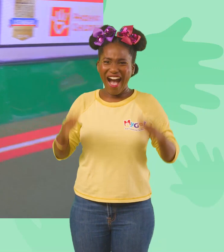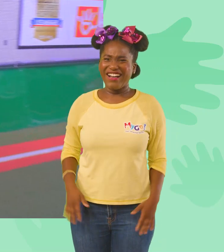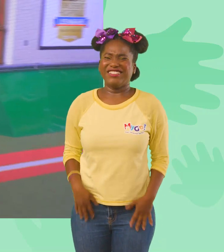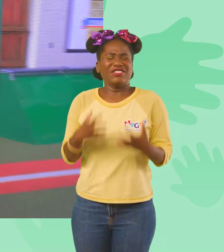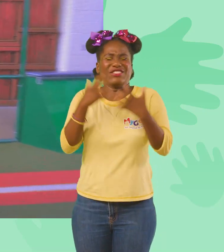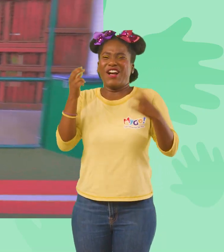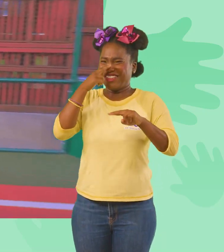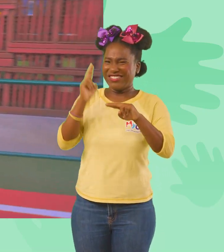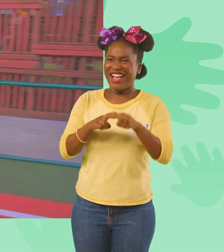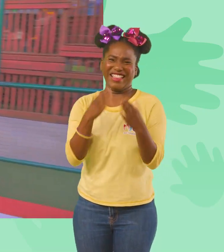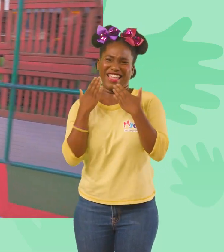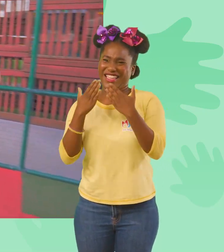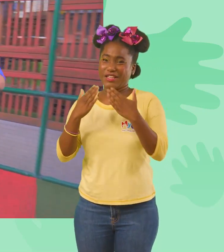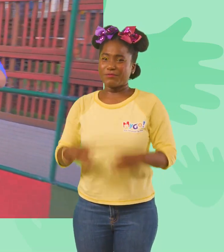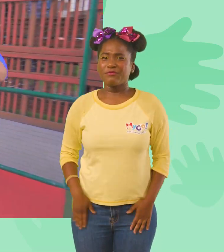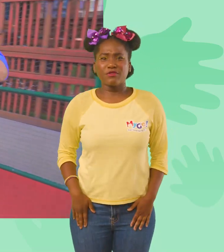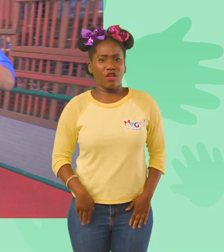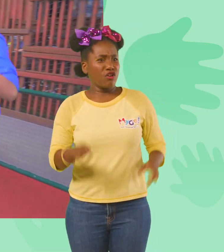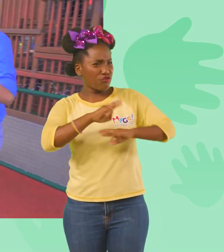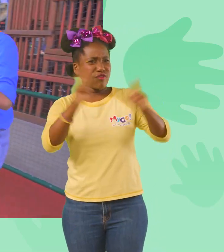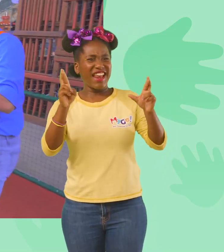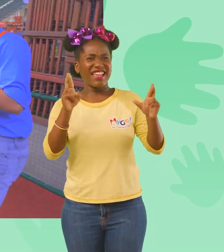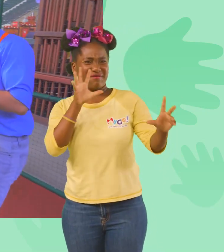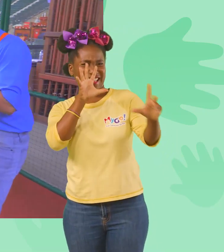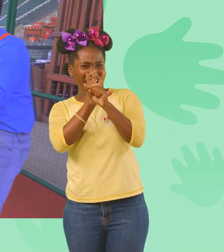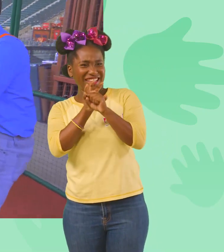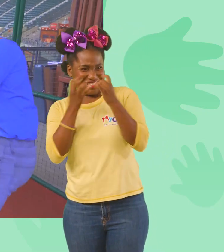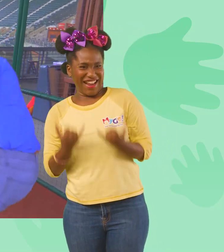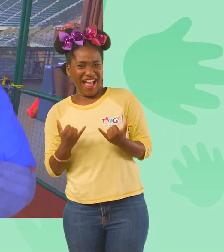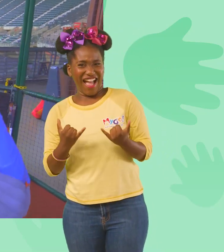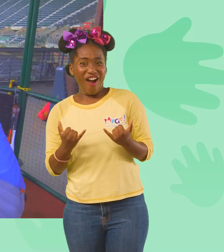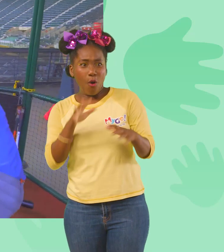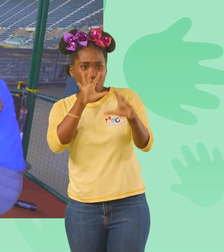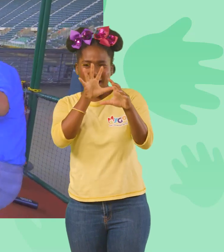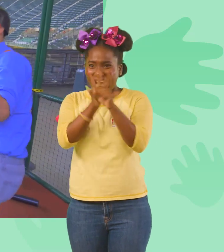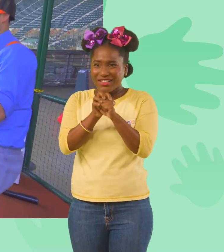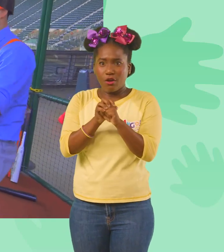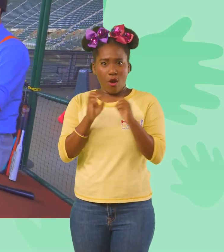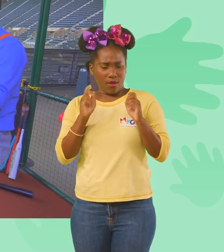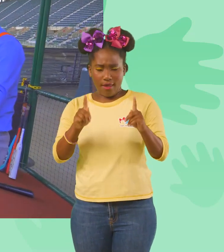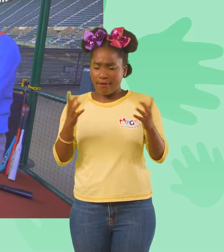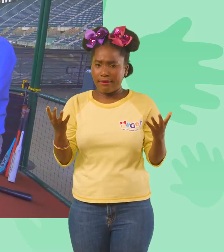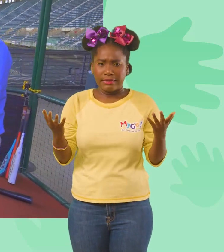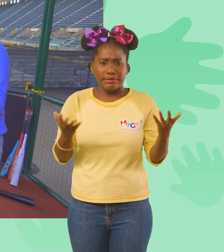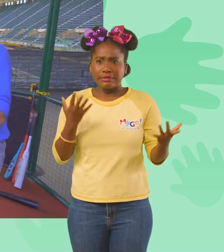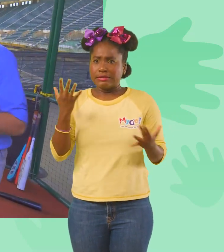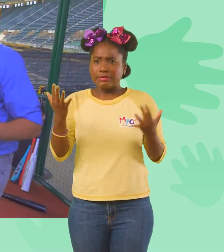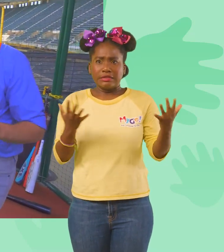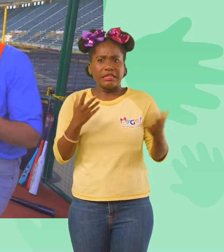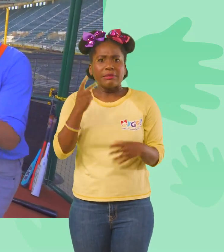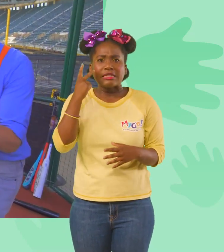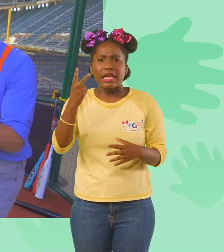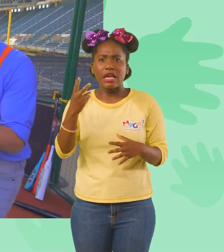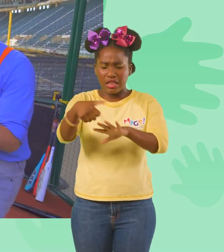Okay, that was so much fun. Thank Blippi, you. Looks like you're ready to play catch now. Ooh, catch. Okay. All right. Oh yeah.